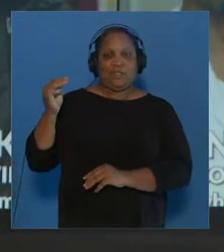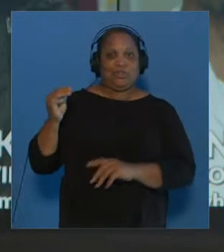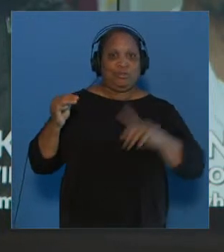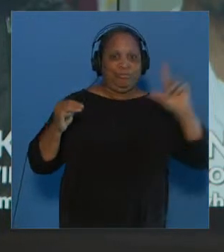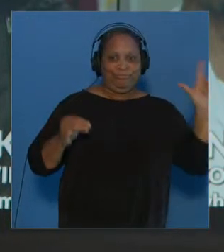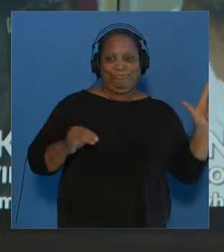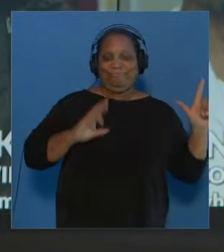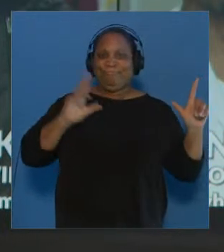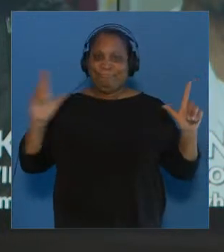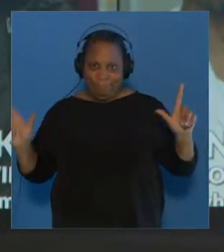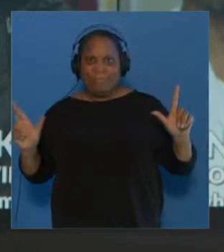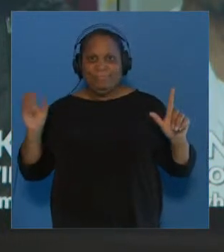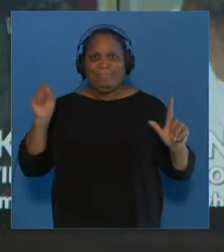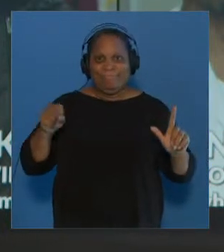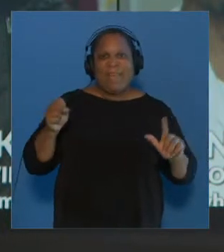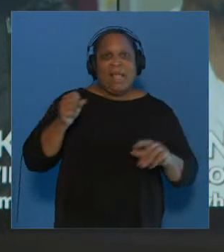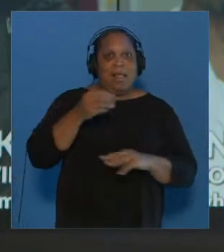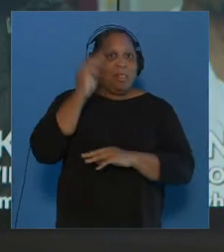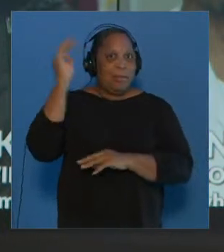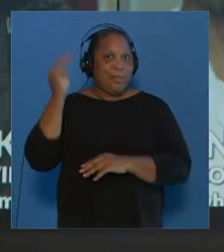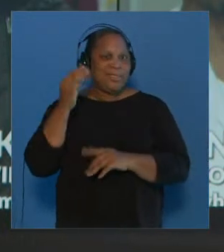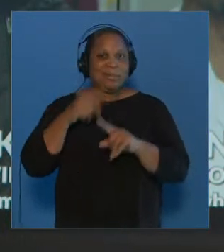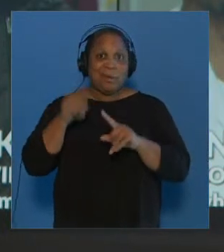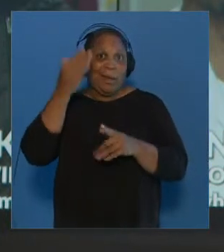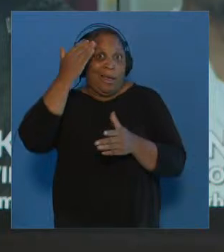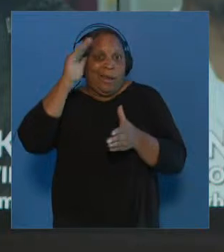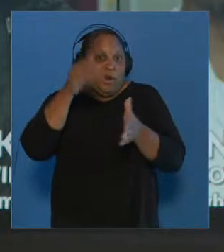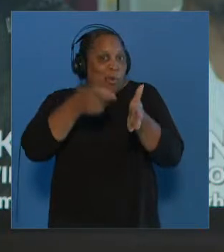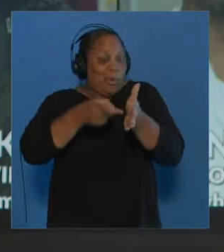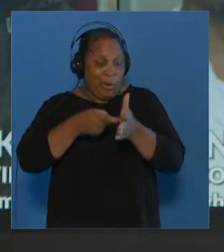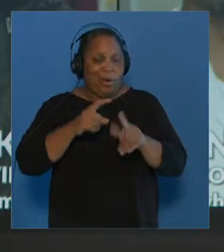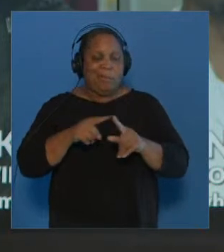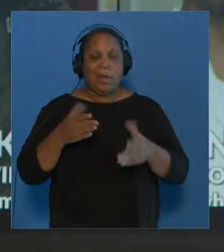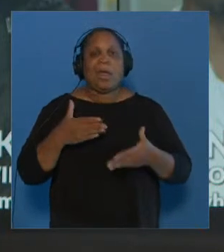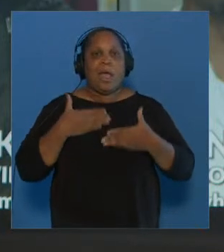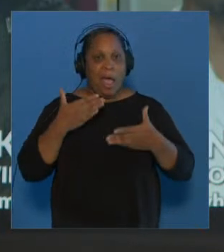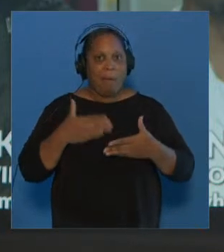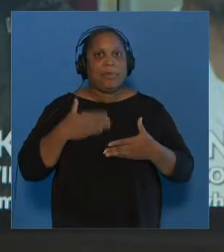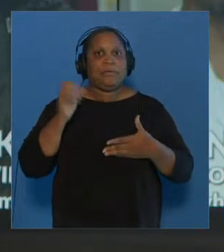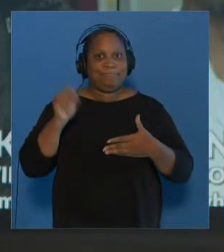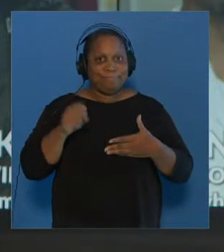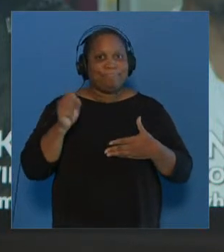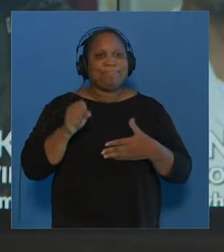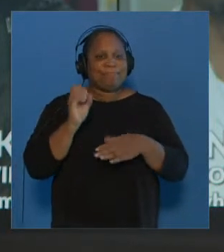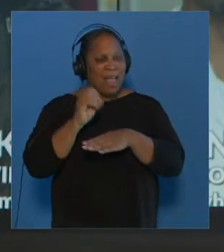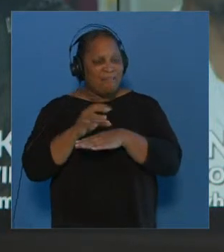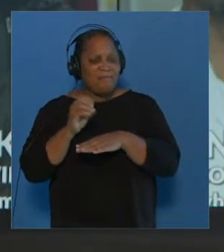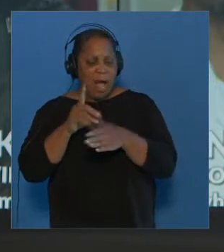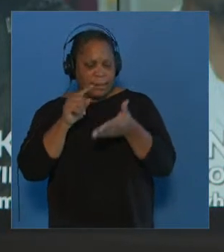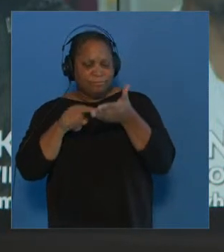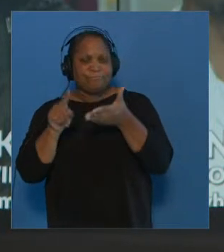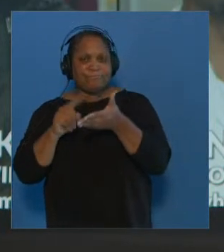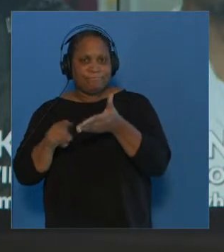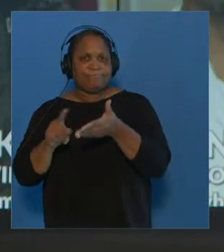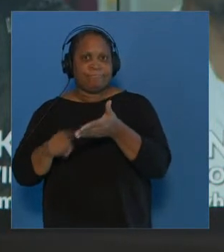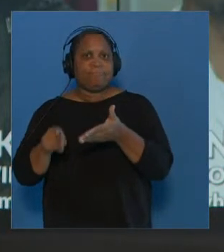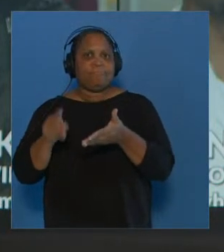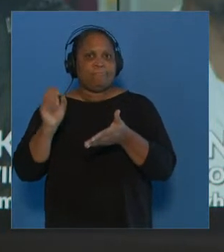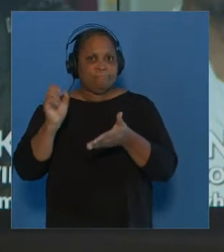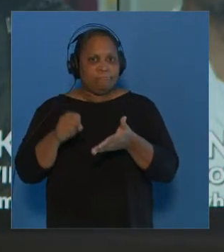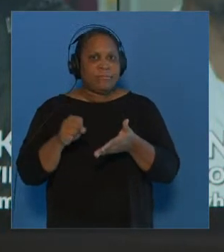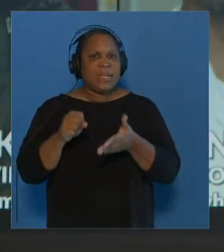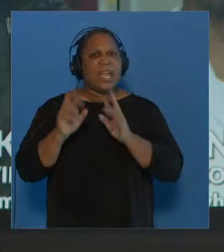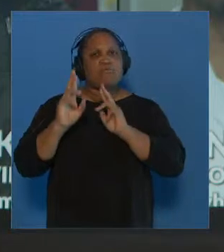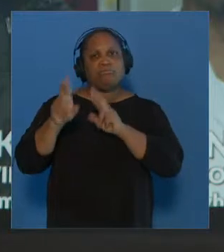left at their ministries. I was not aware of that specific requirement, but I'm happy to take that under advisement, to look into that, and to certainly get